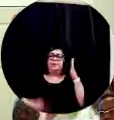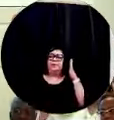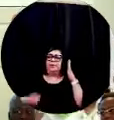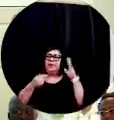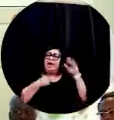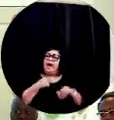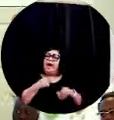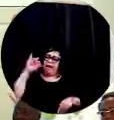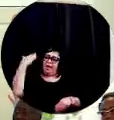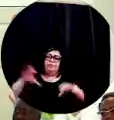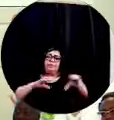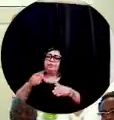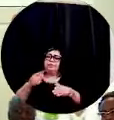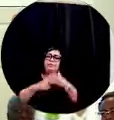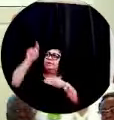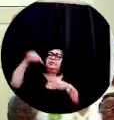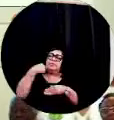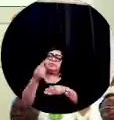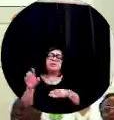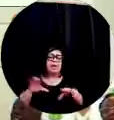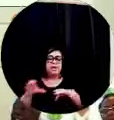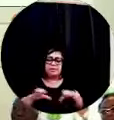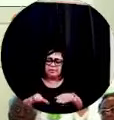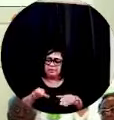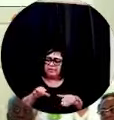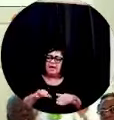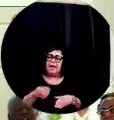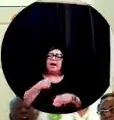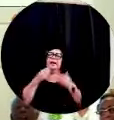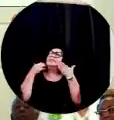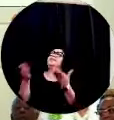Lord. And I thank you for everything, Lord. Cheer